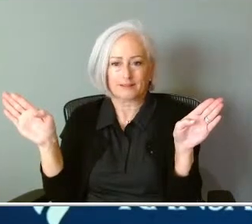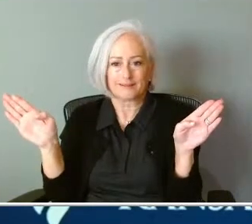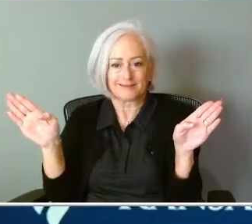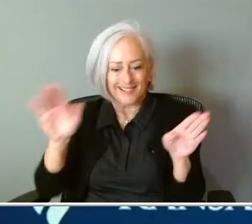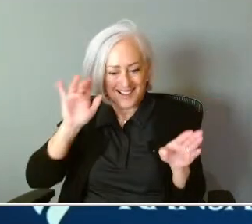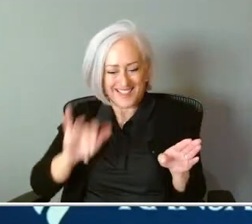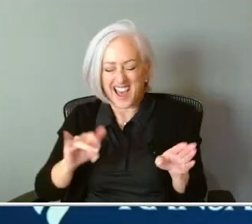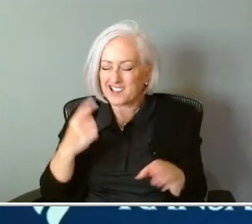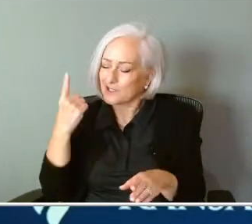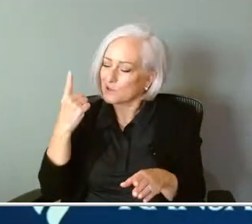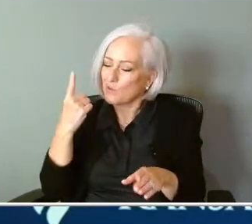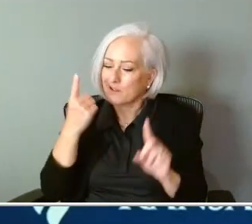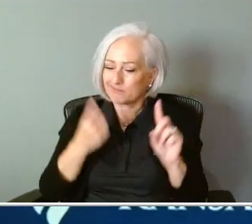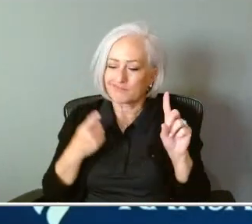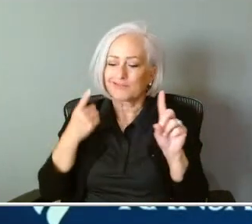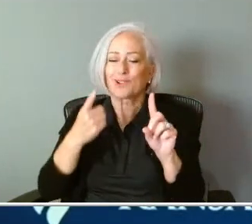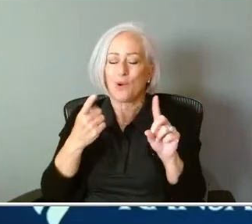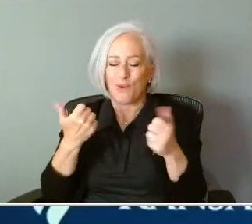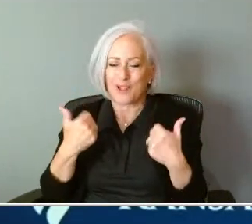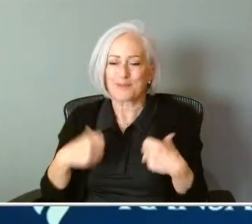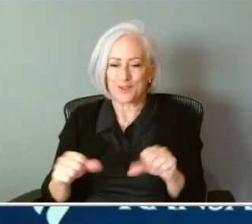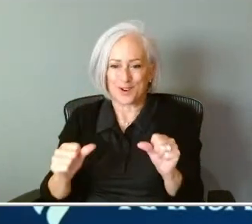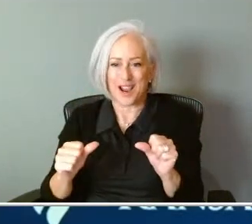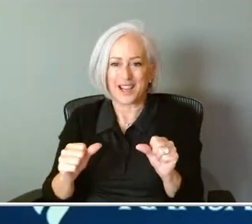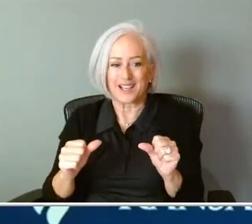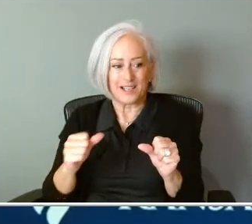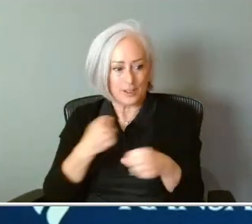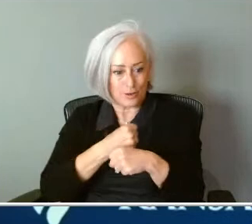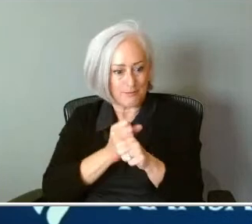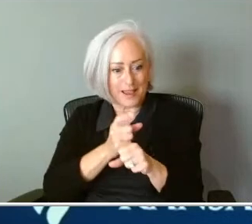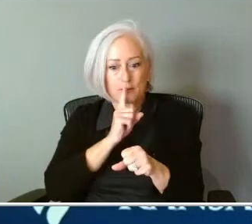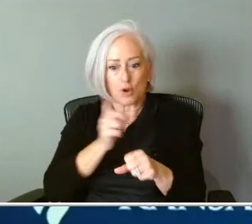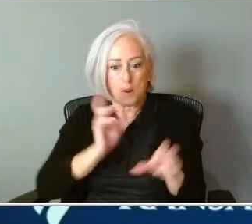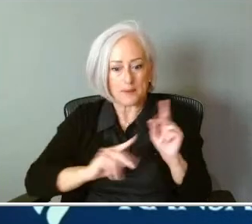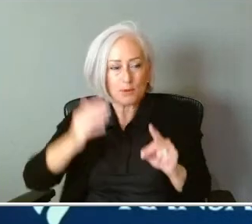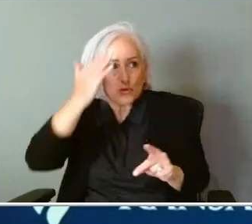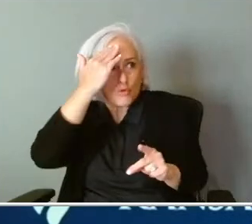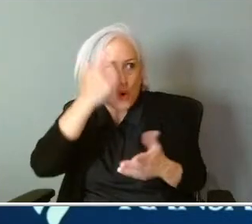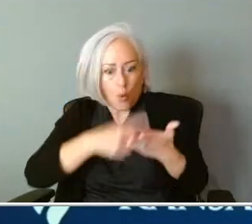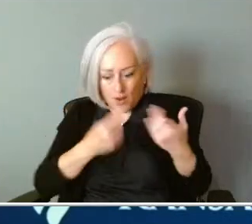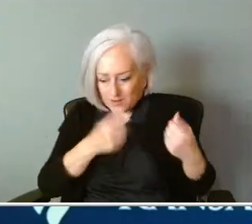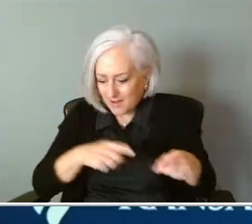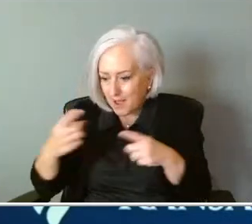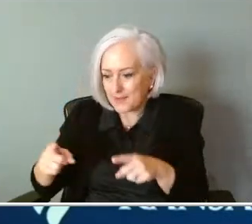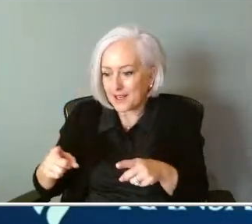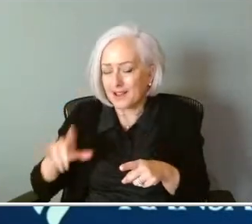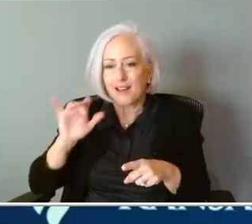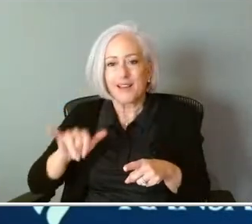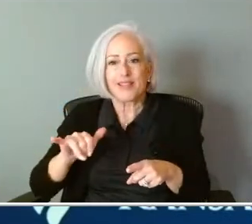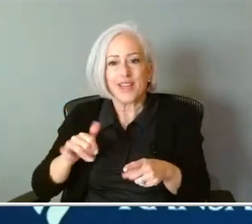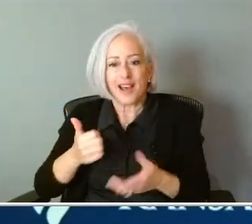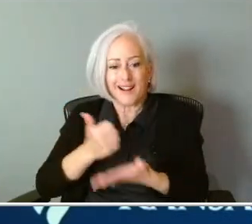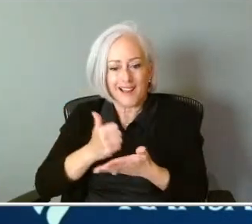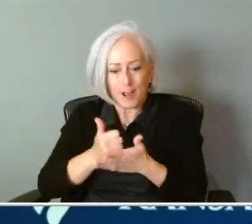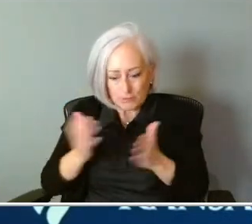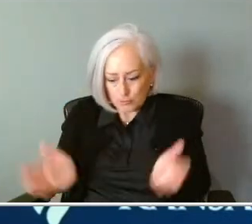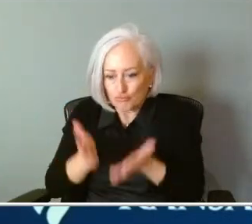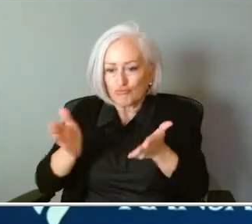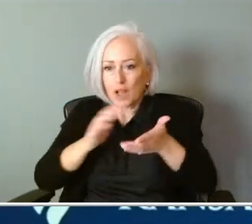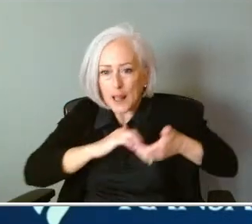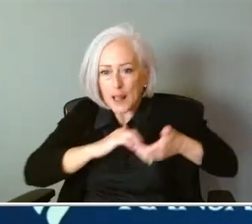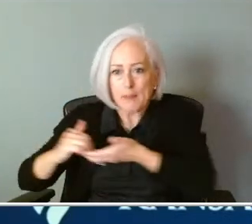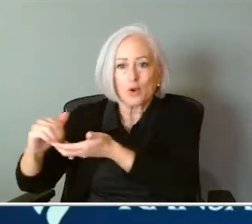to accomplish, so that everybody knows what people are working on. I think that fosters collaboration, it fosters